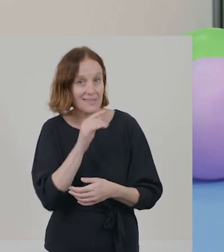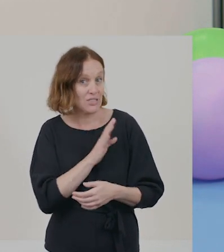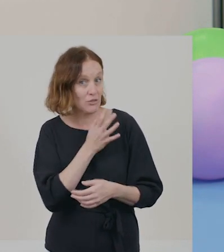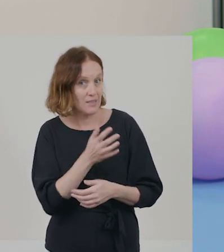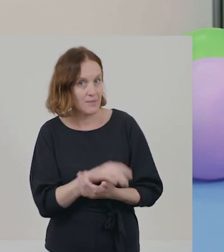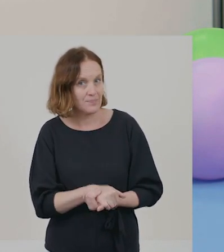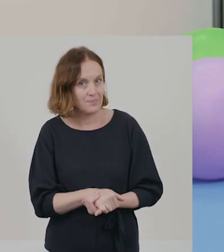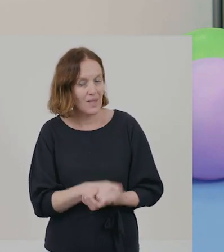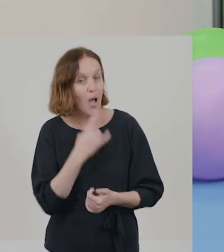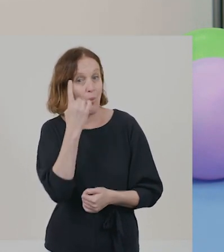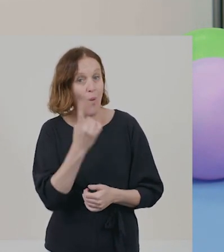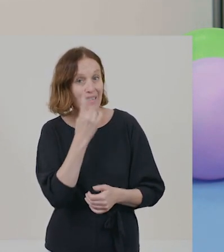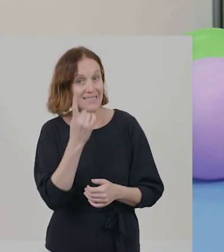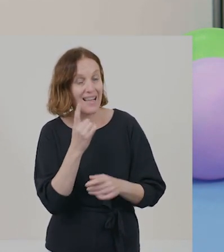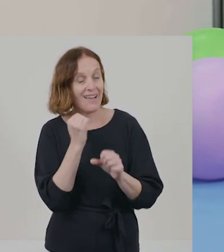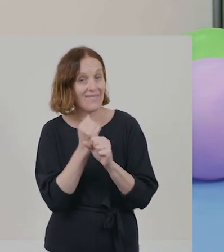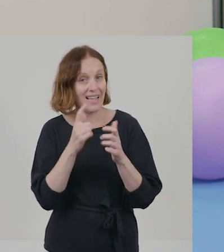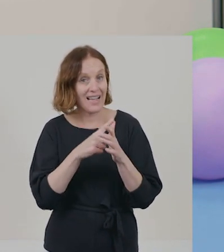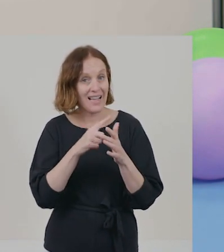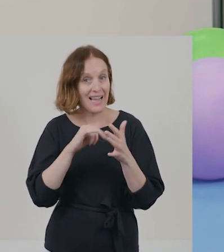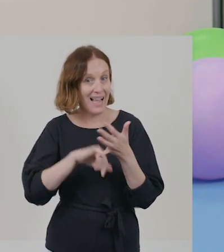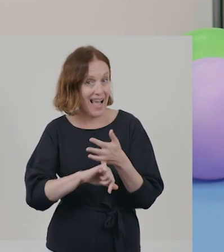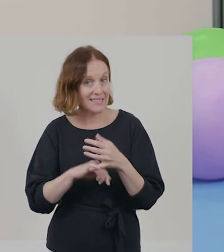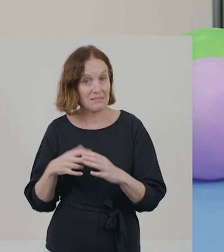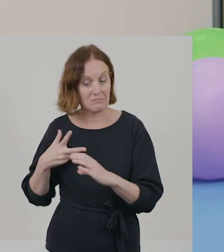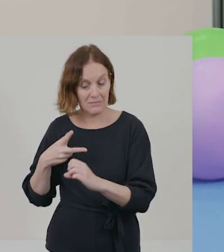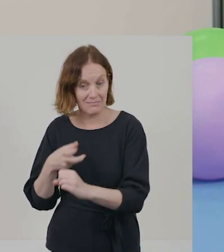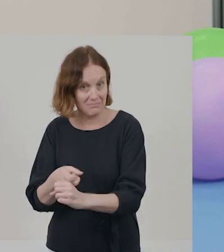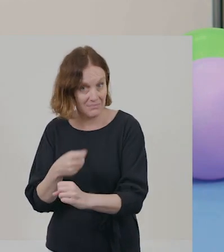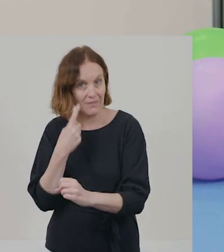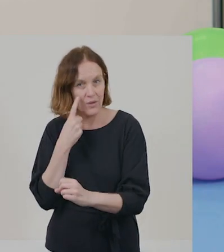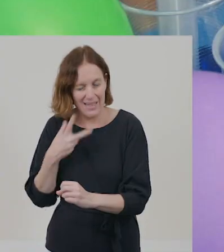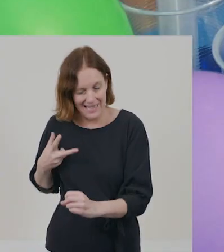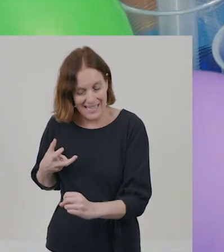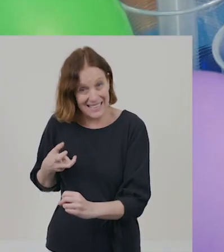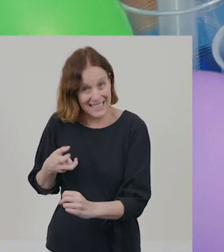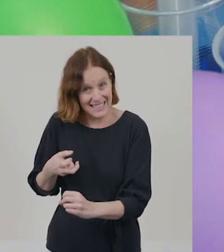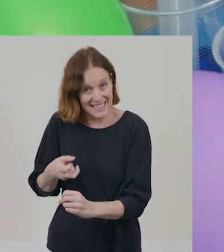That's interesting. I wonder if it can be compressed as much as the gas. Let's try.